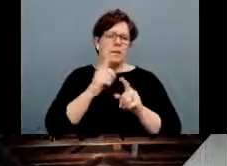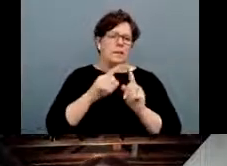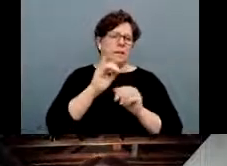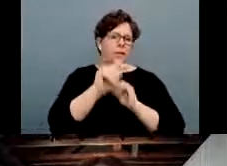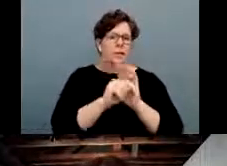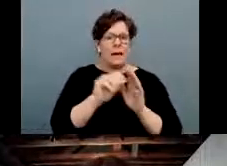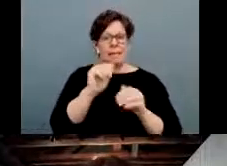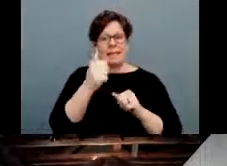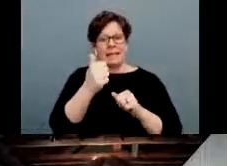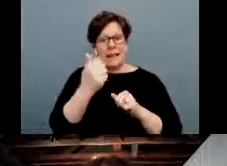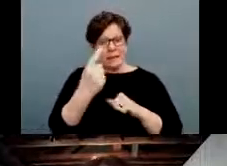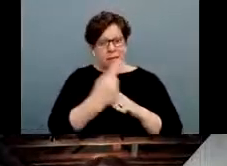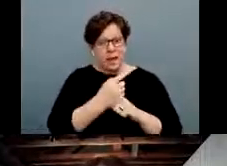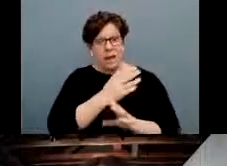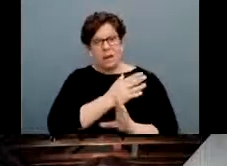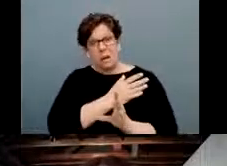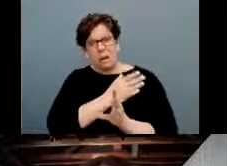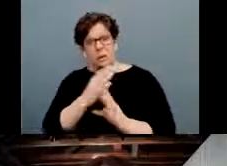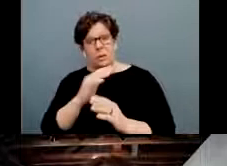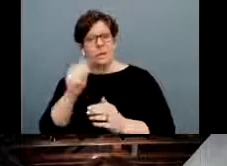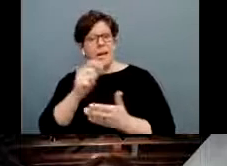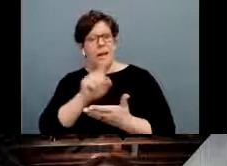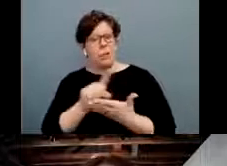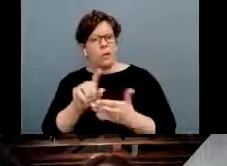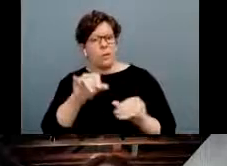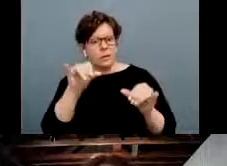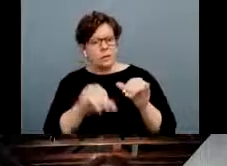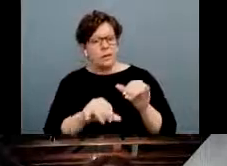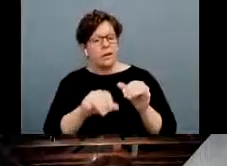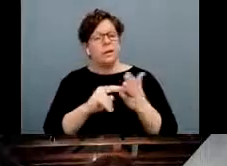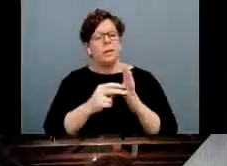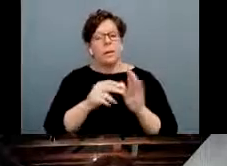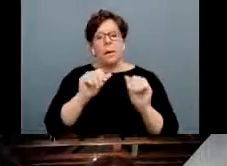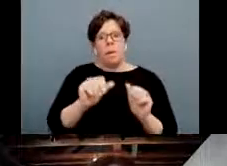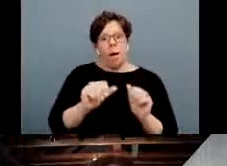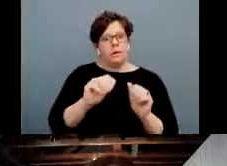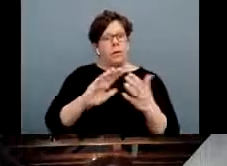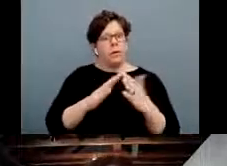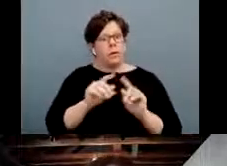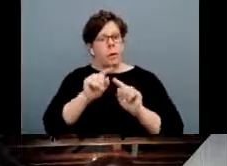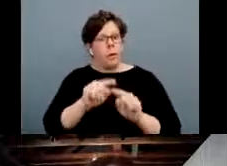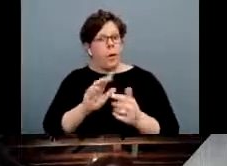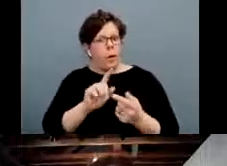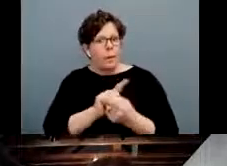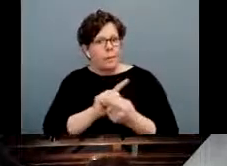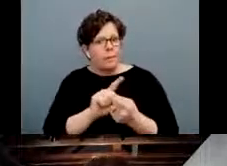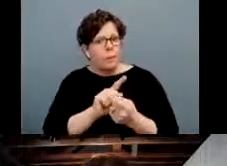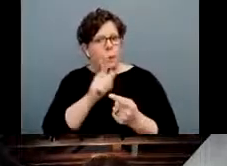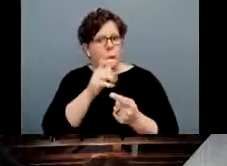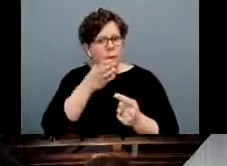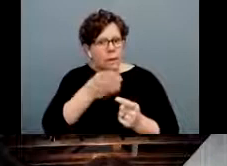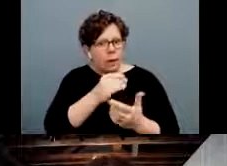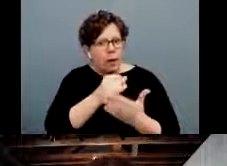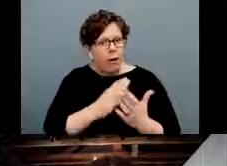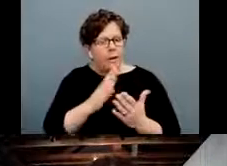weeks, have public engagement components, making it possible for our community to meet our residents and learn about the work that they are creating.